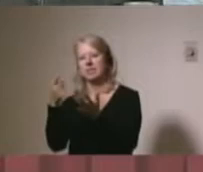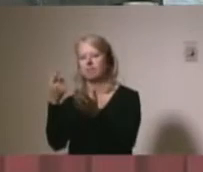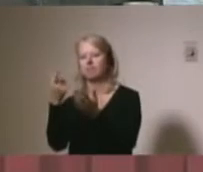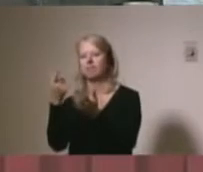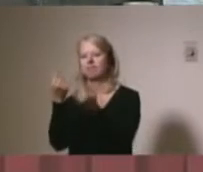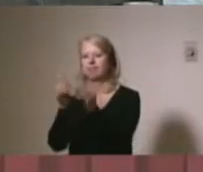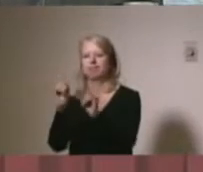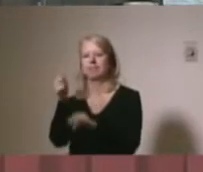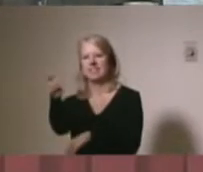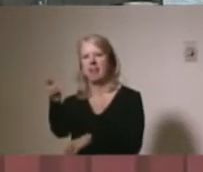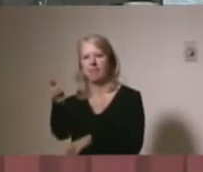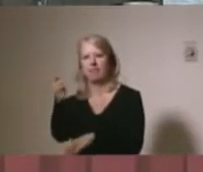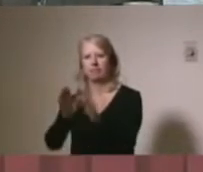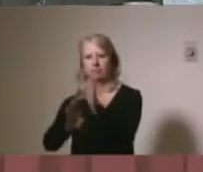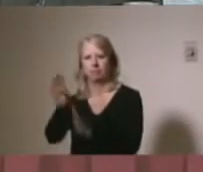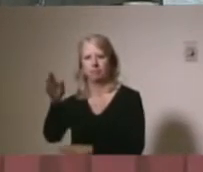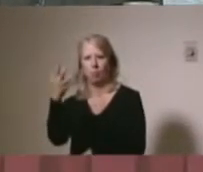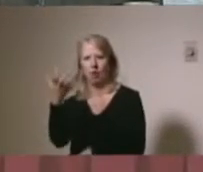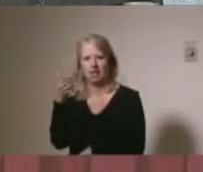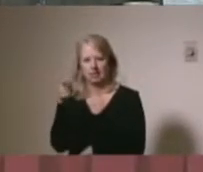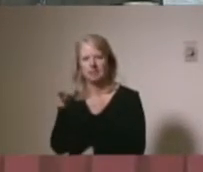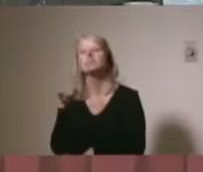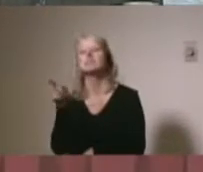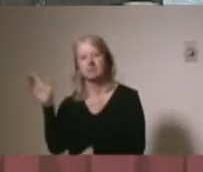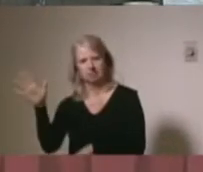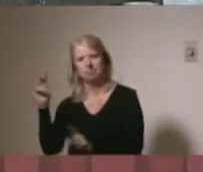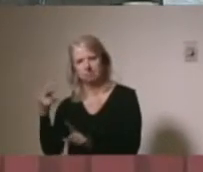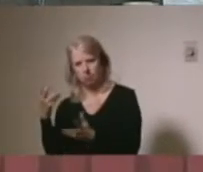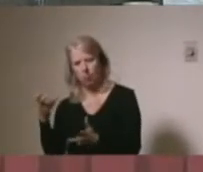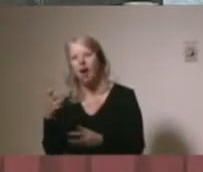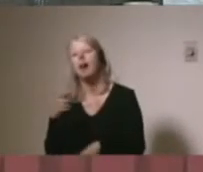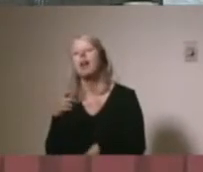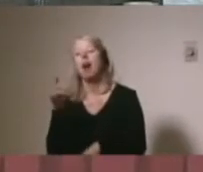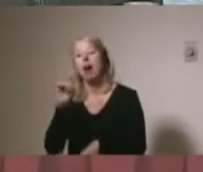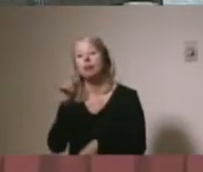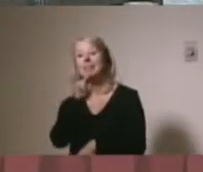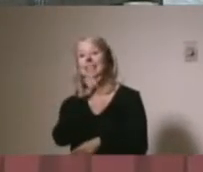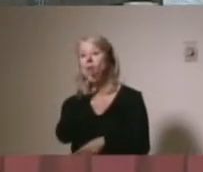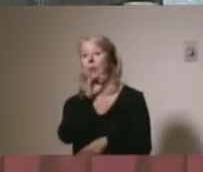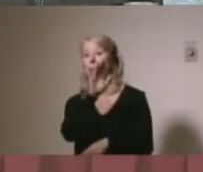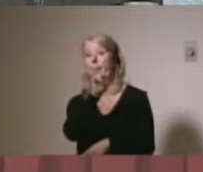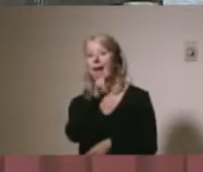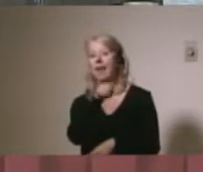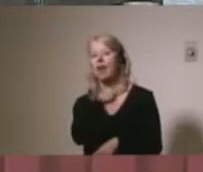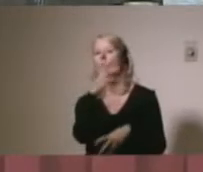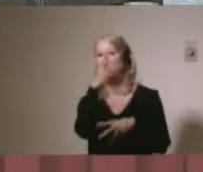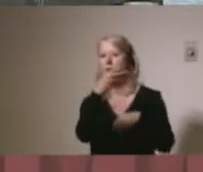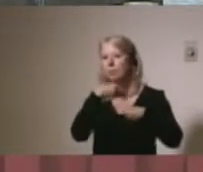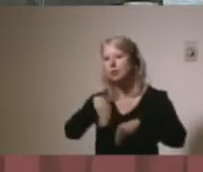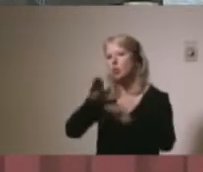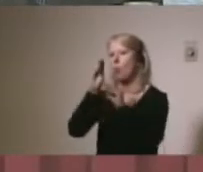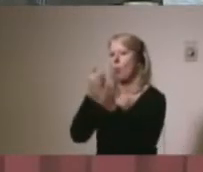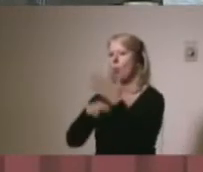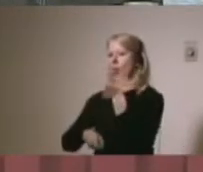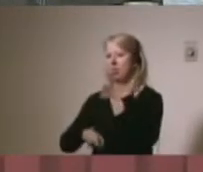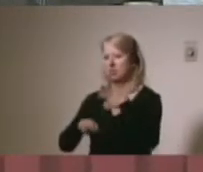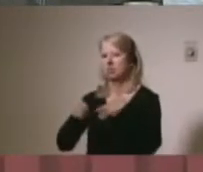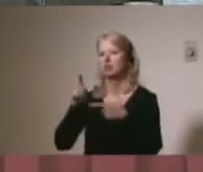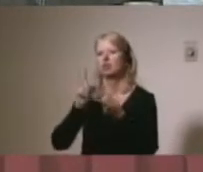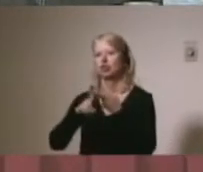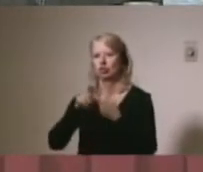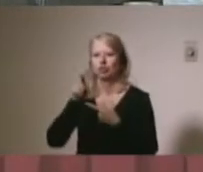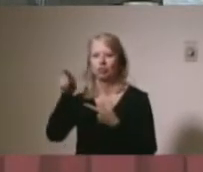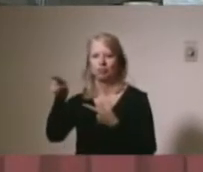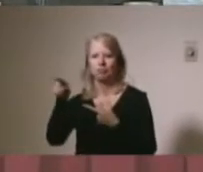own feet, and then also what they'd want is for Kiwi Bank to be sold.